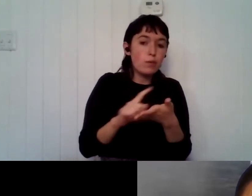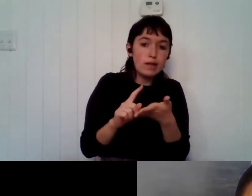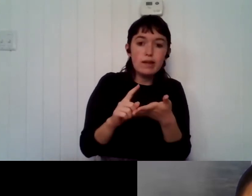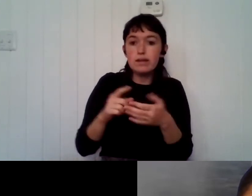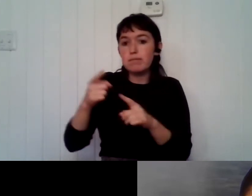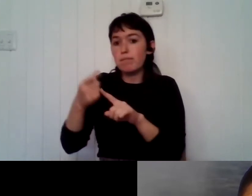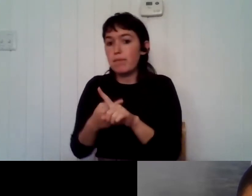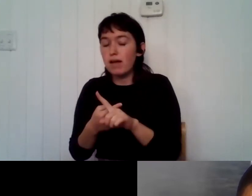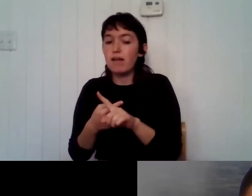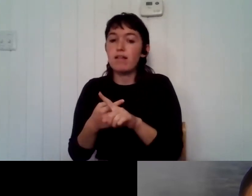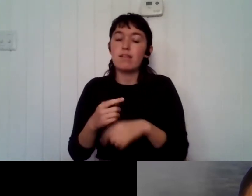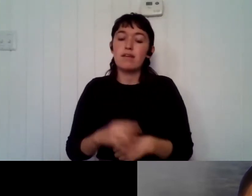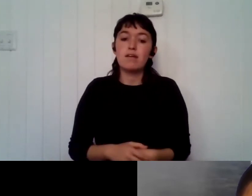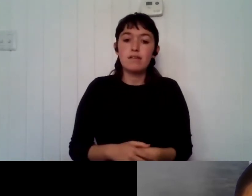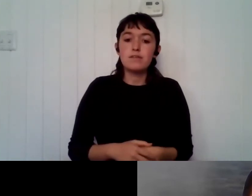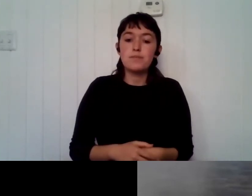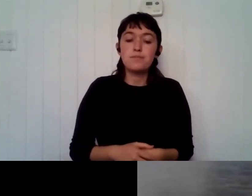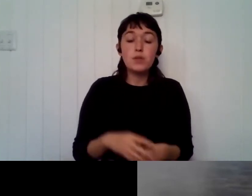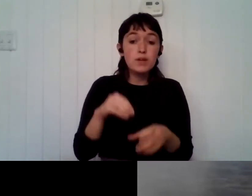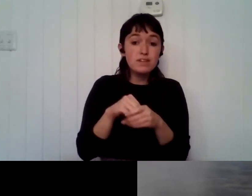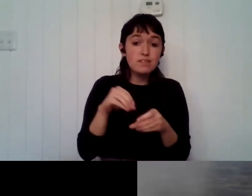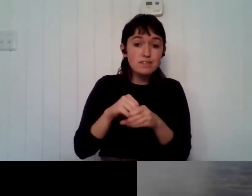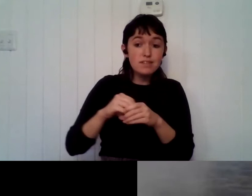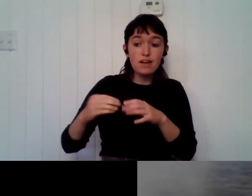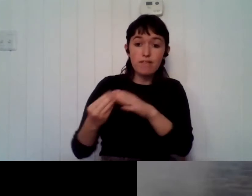cool. And inside a volcano, because it's kind of